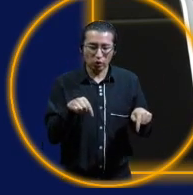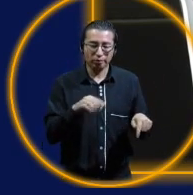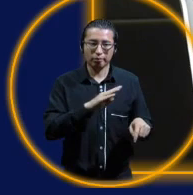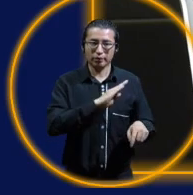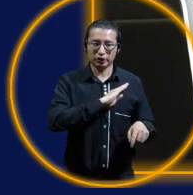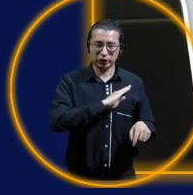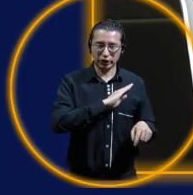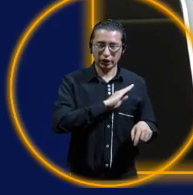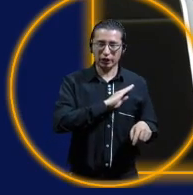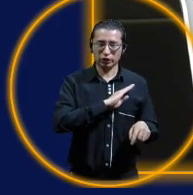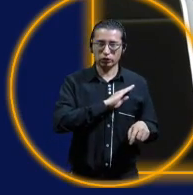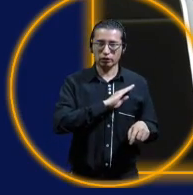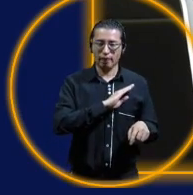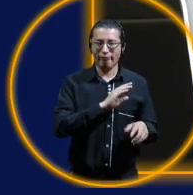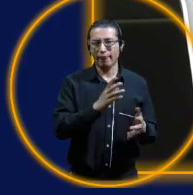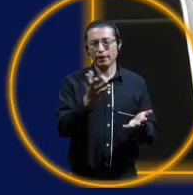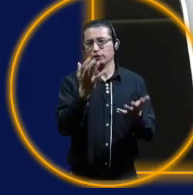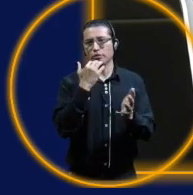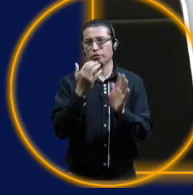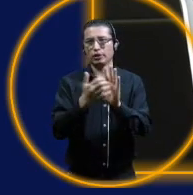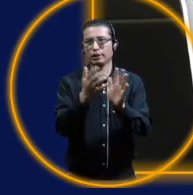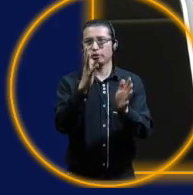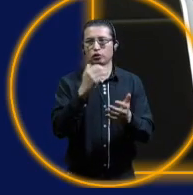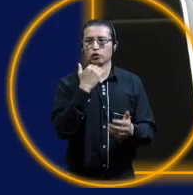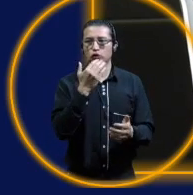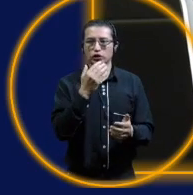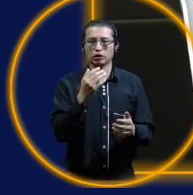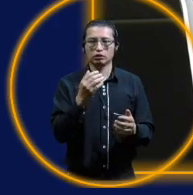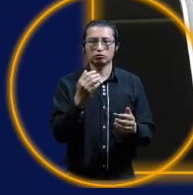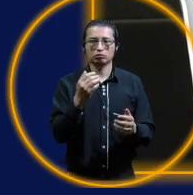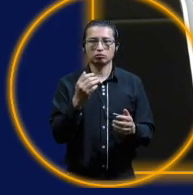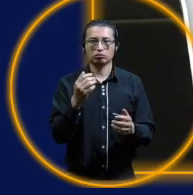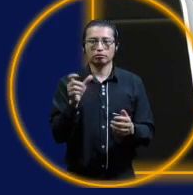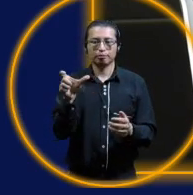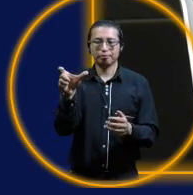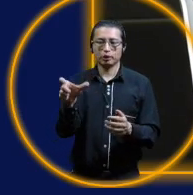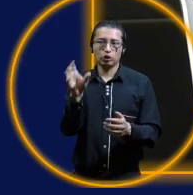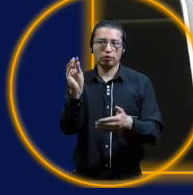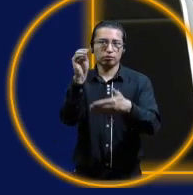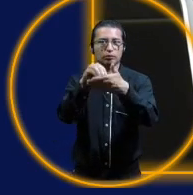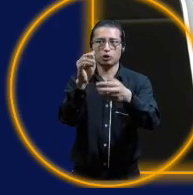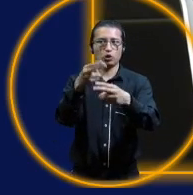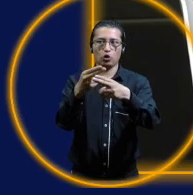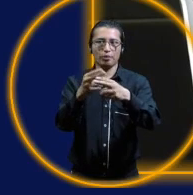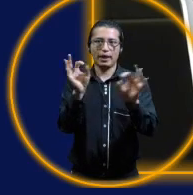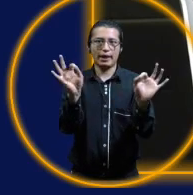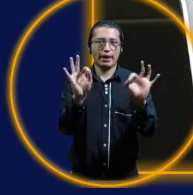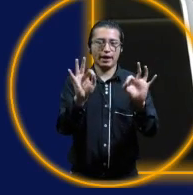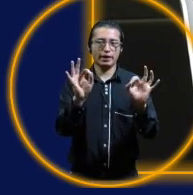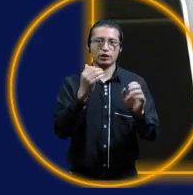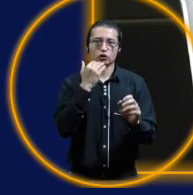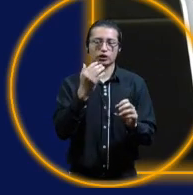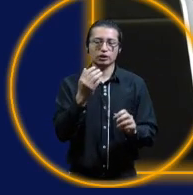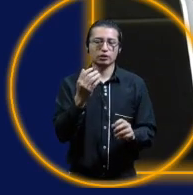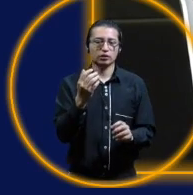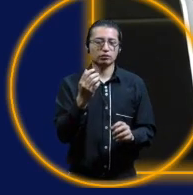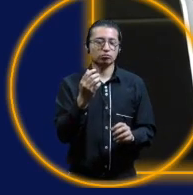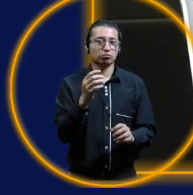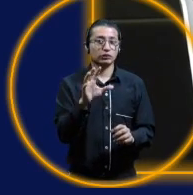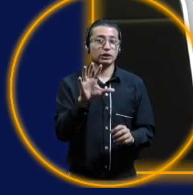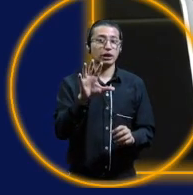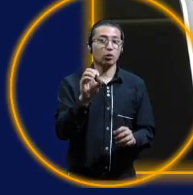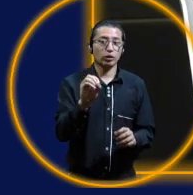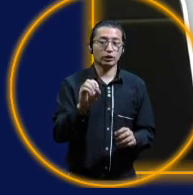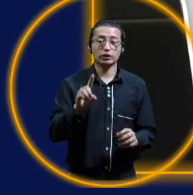if some anonymous account that happens to be run by a 56-year-old or a 12-year-old